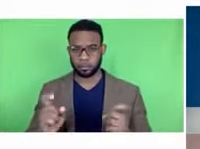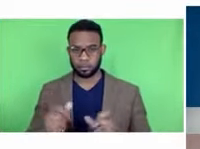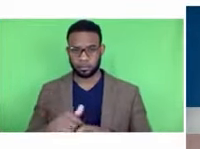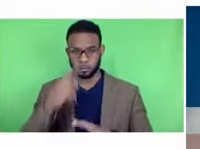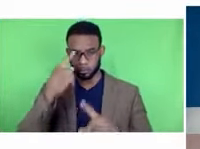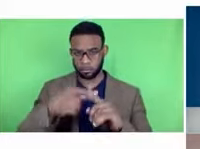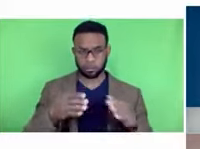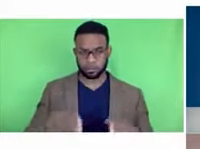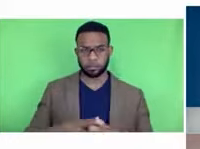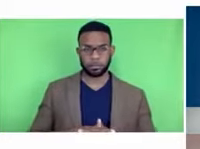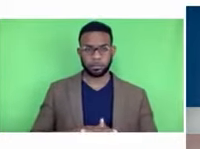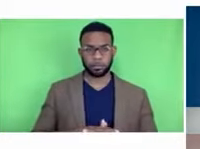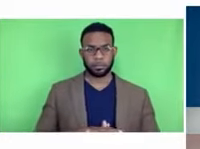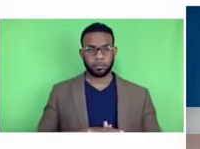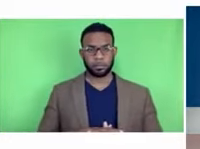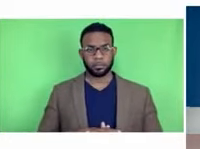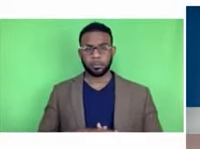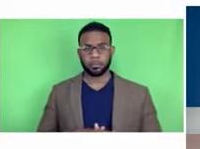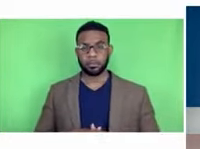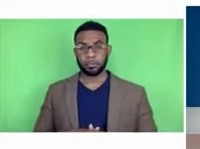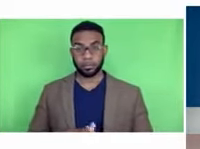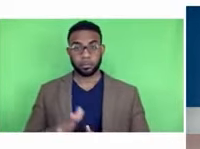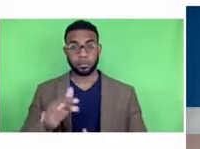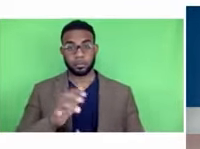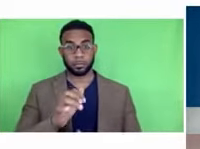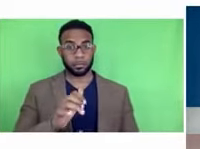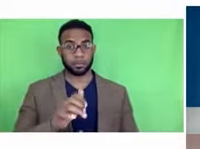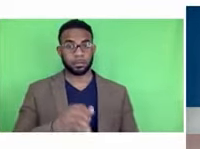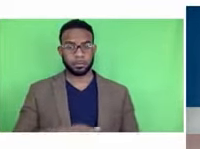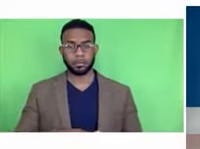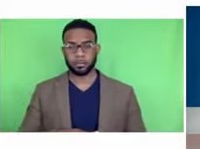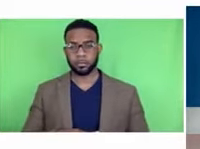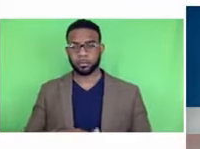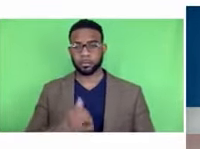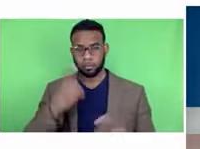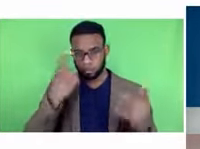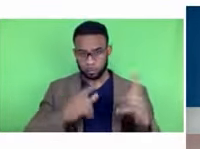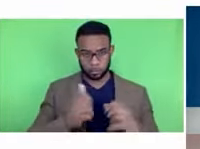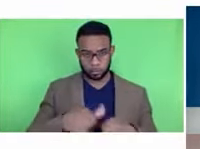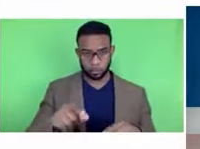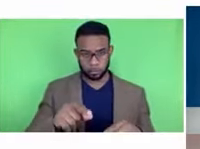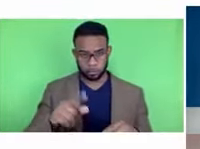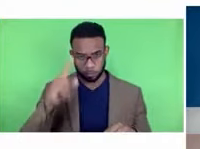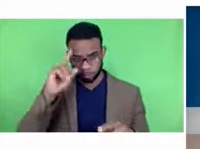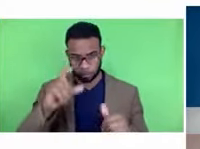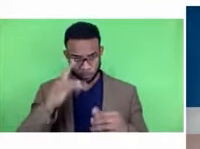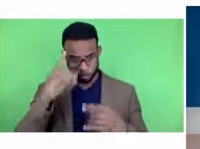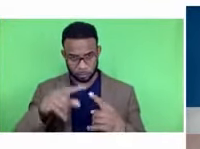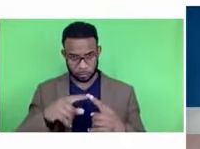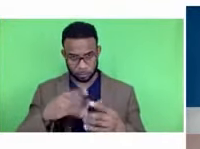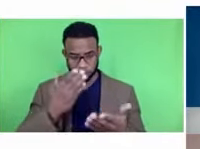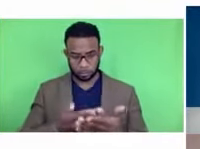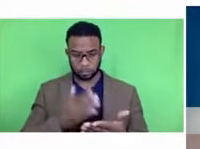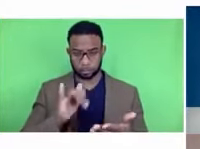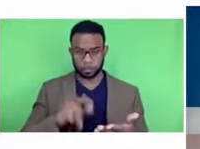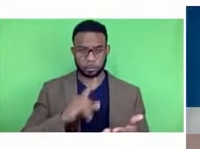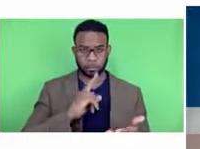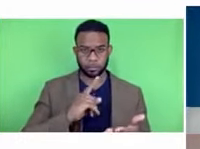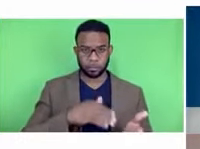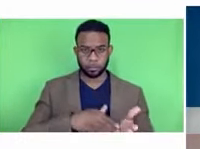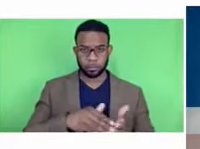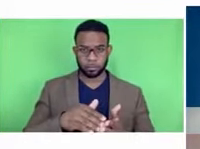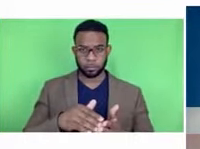direction. Yeah, I agree with you, and I think that when you think about the fact that this is oftentimes